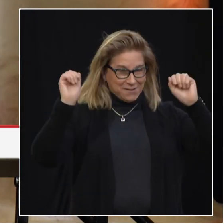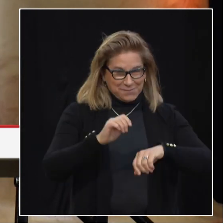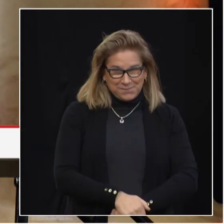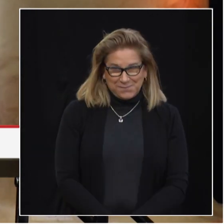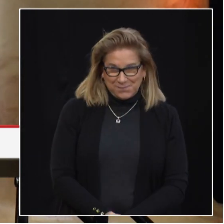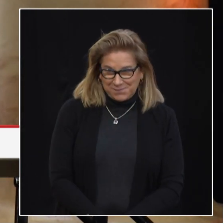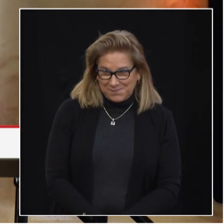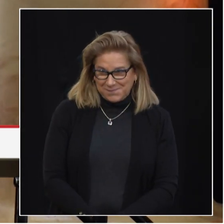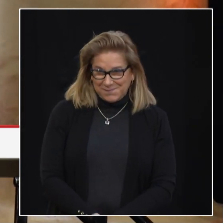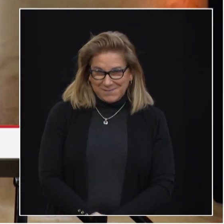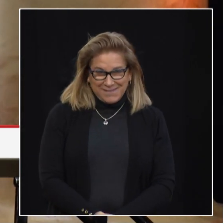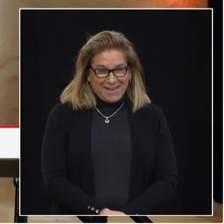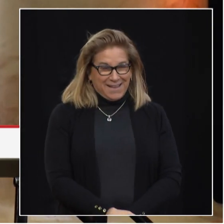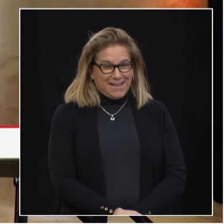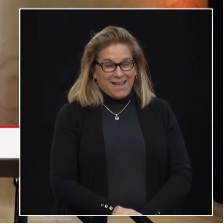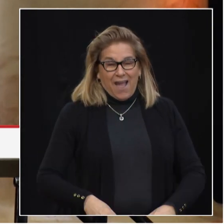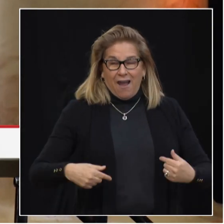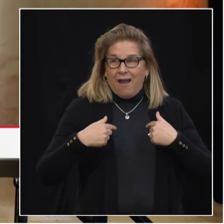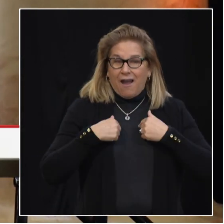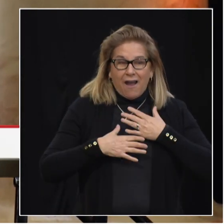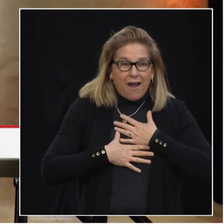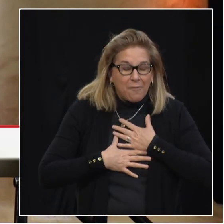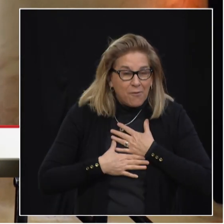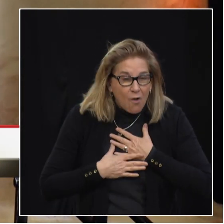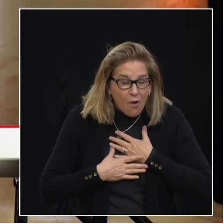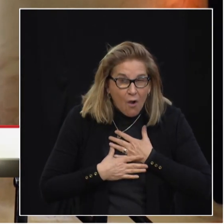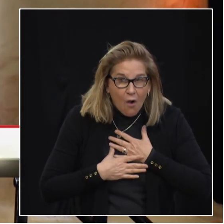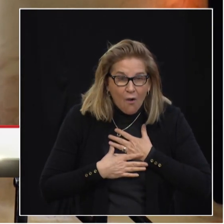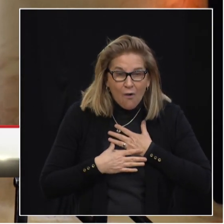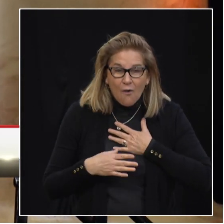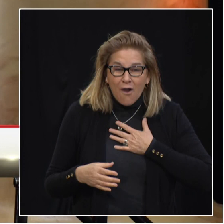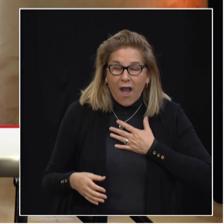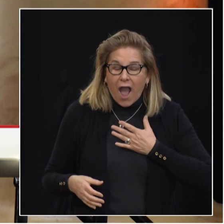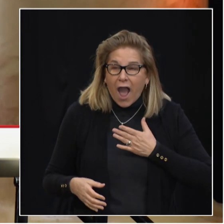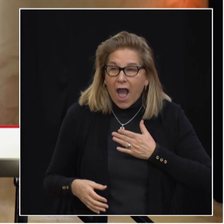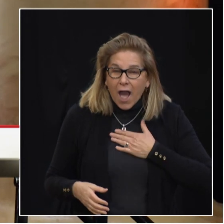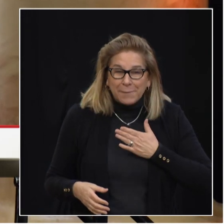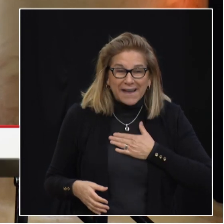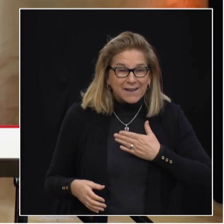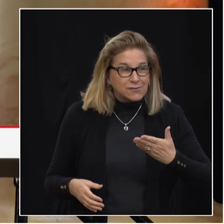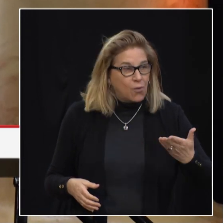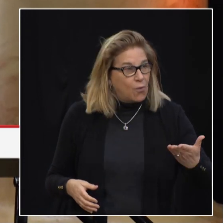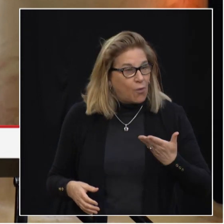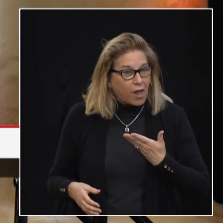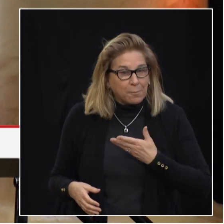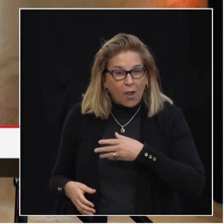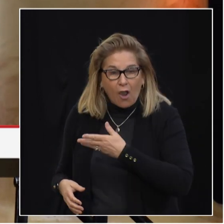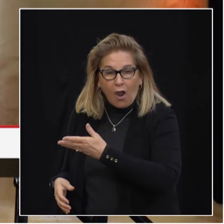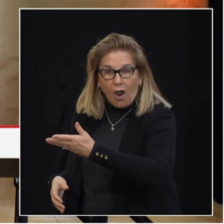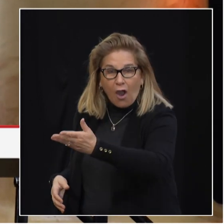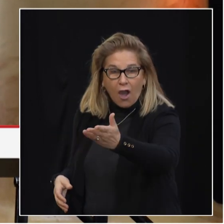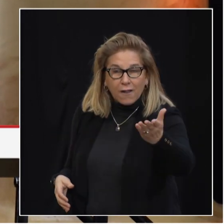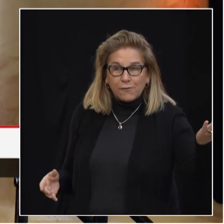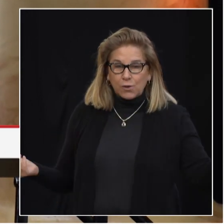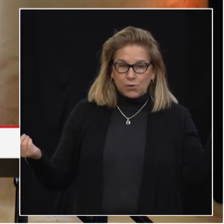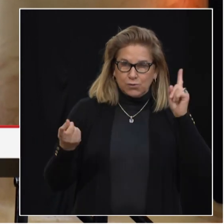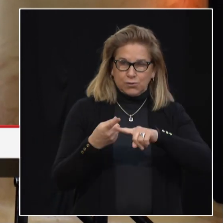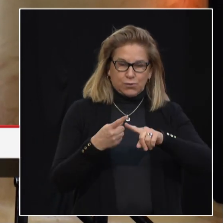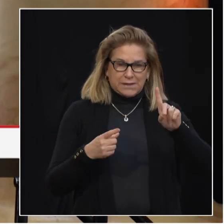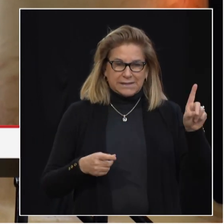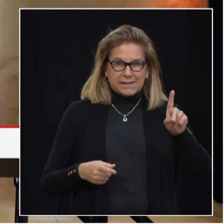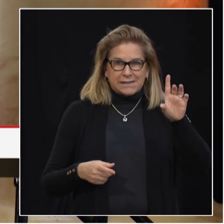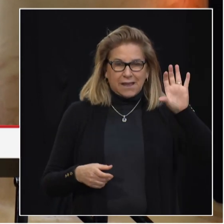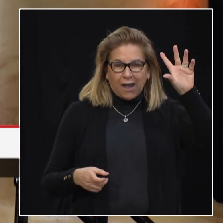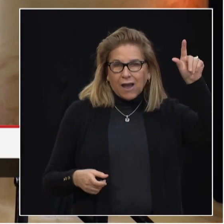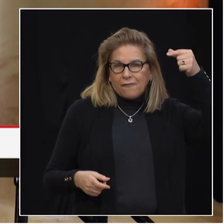I am pleased to welcome you on behalf of all of us in DC government. I want to give a big